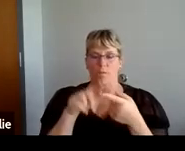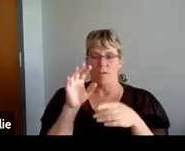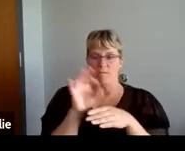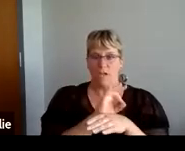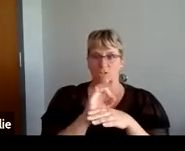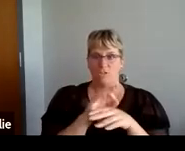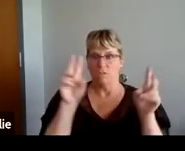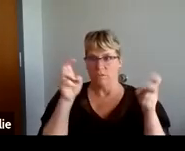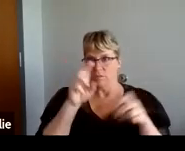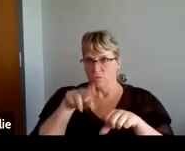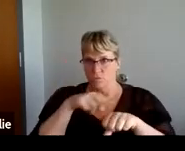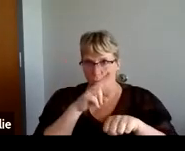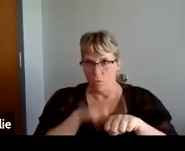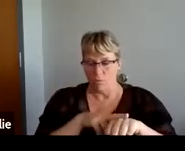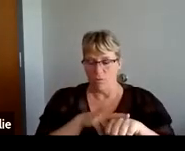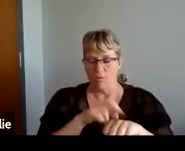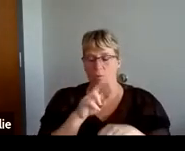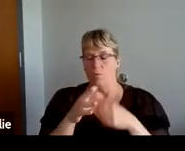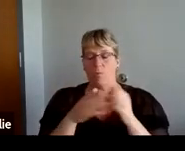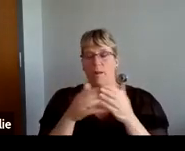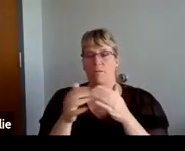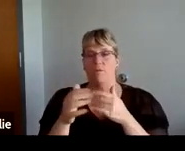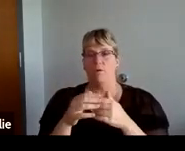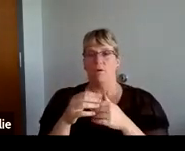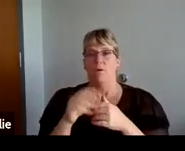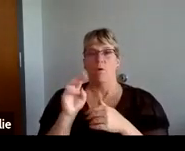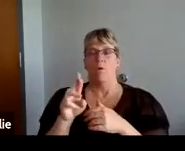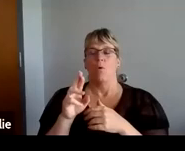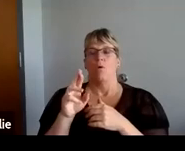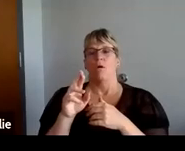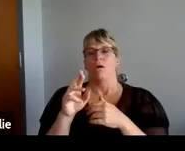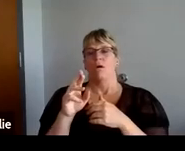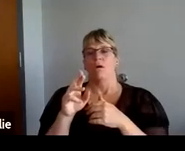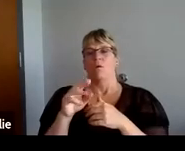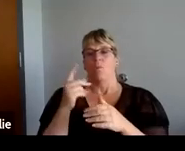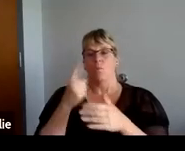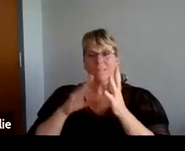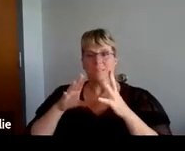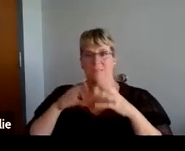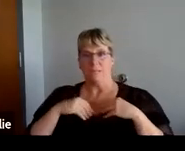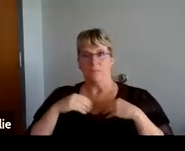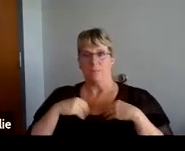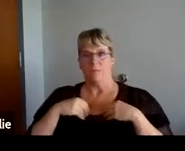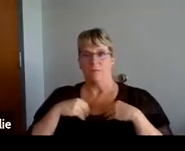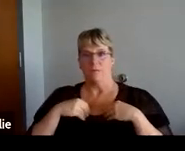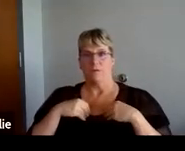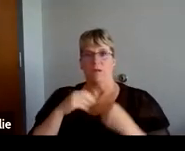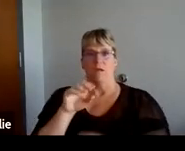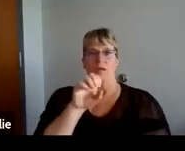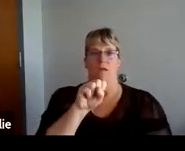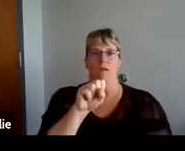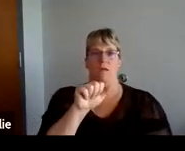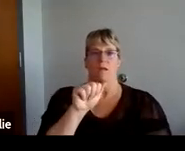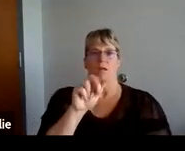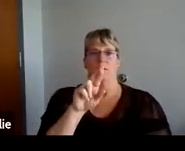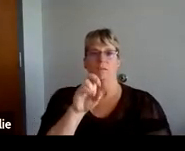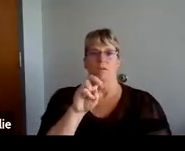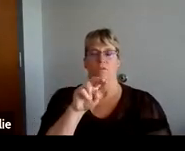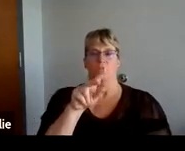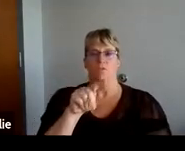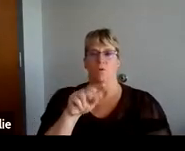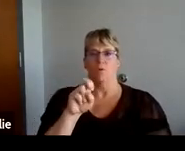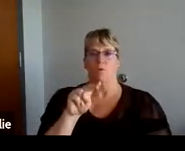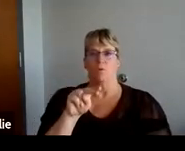whatever that is, or what we consider societally acceptable, Serotonin will help to